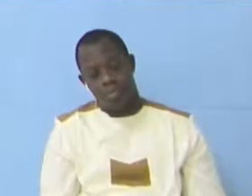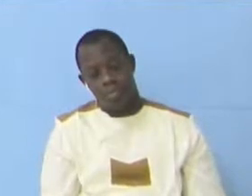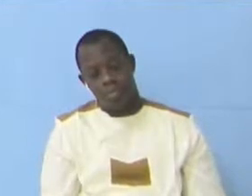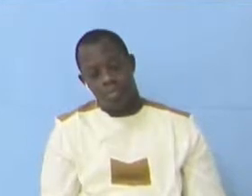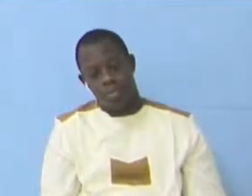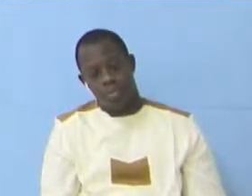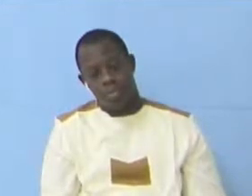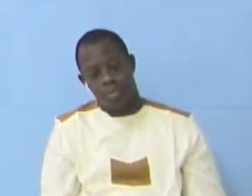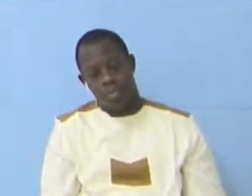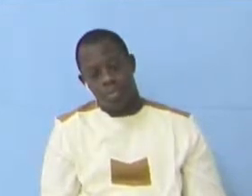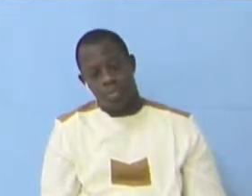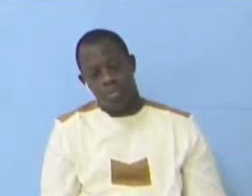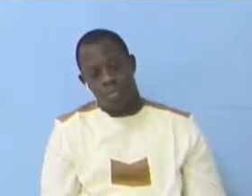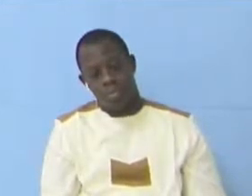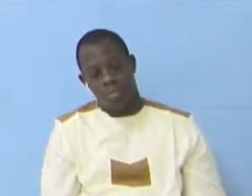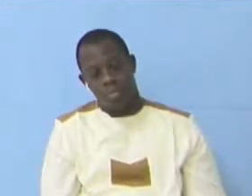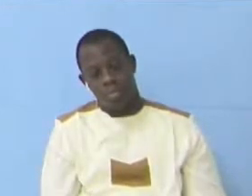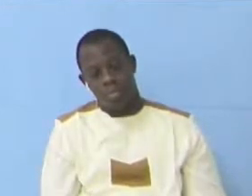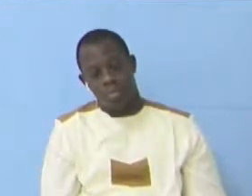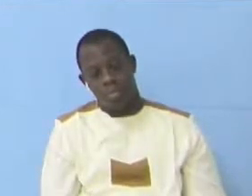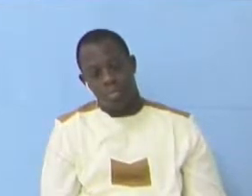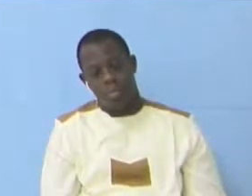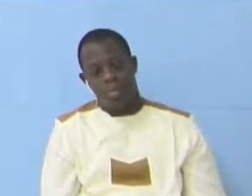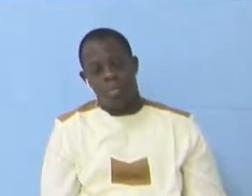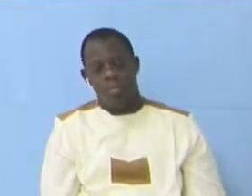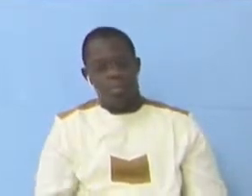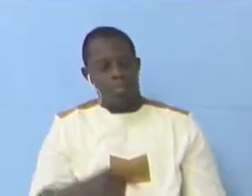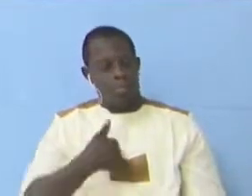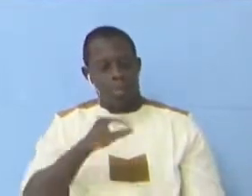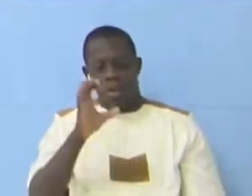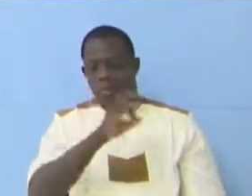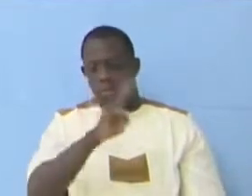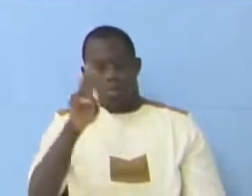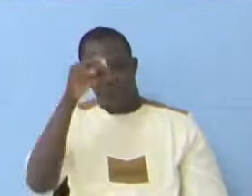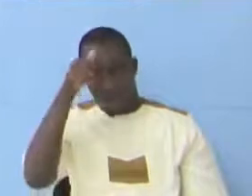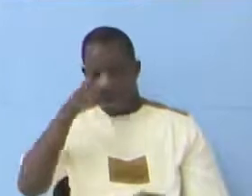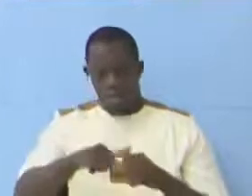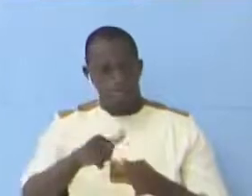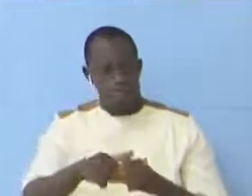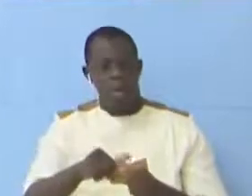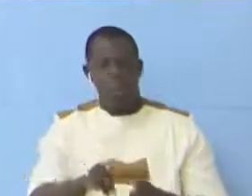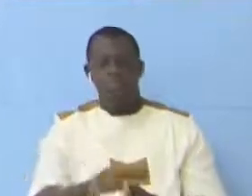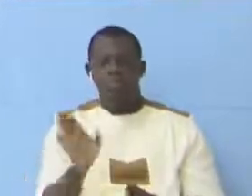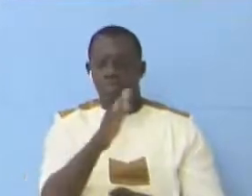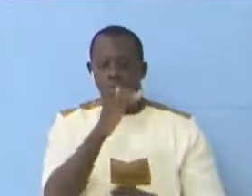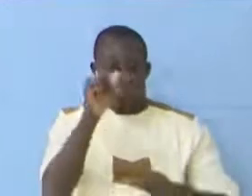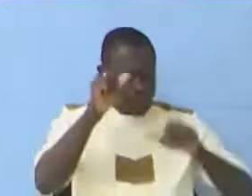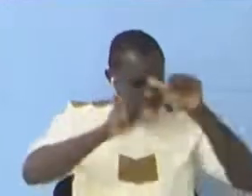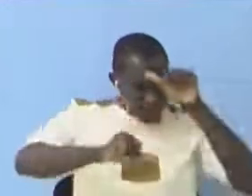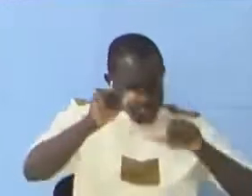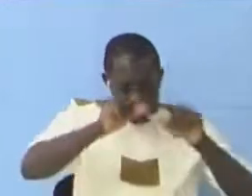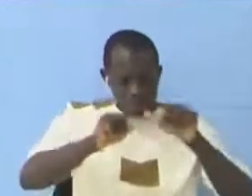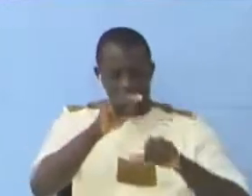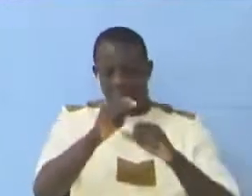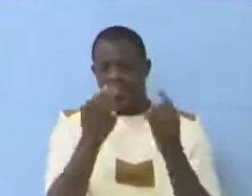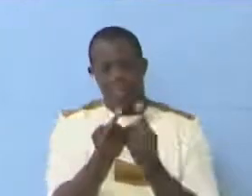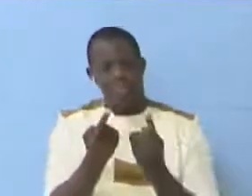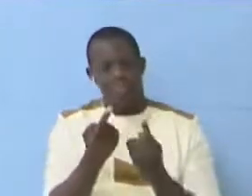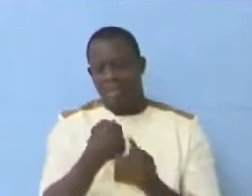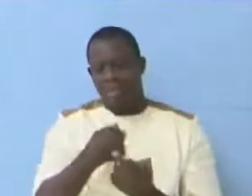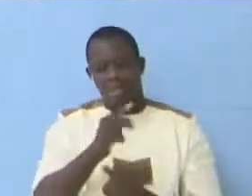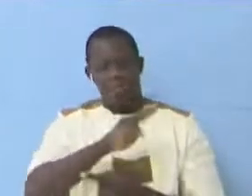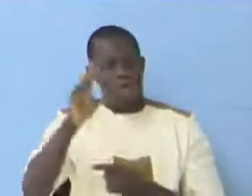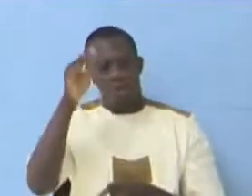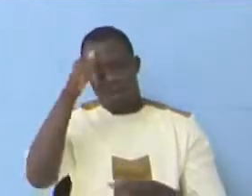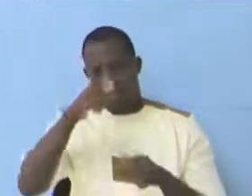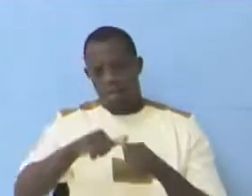gis. I can't even remember going into analyzing. man sax foog naa mënuma